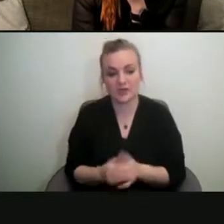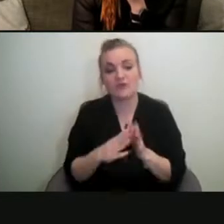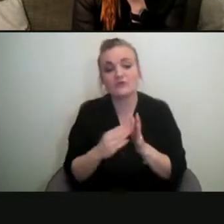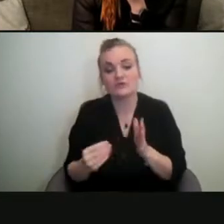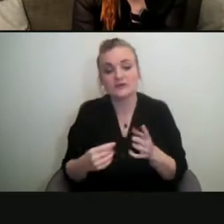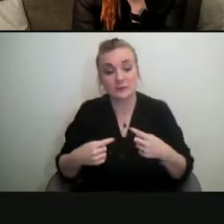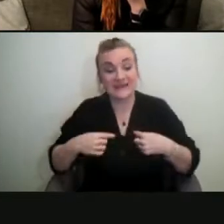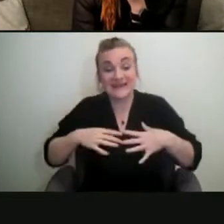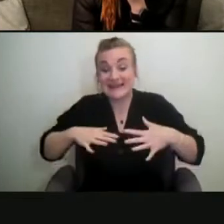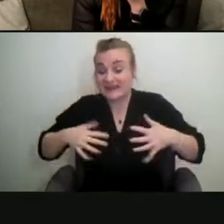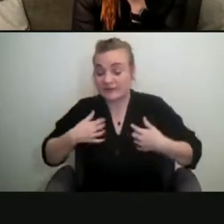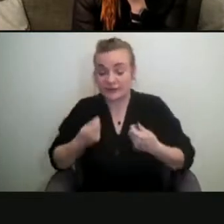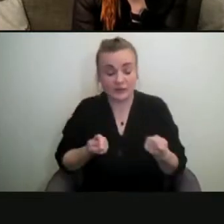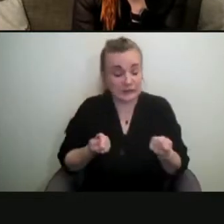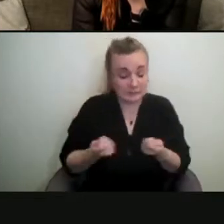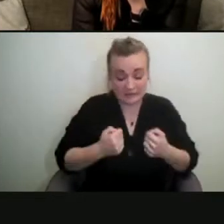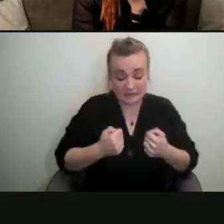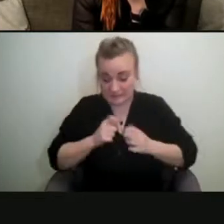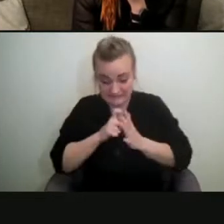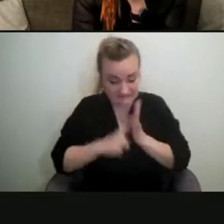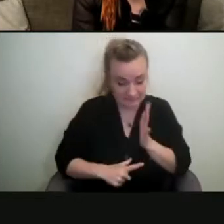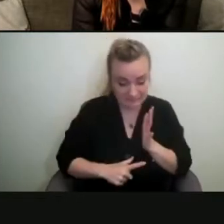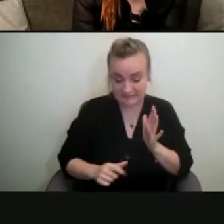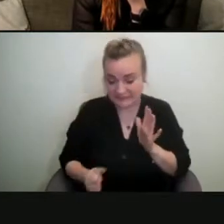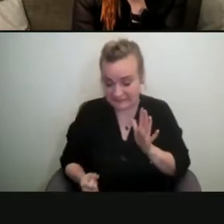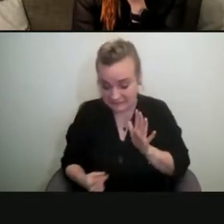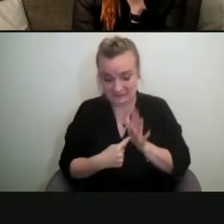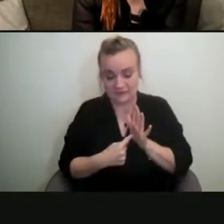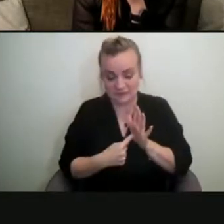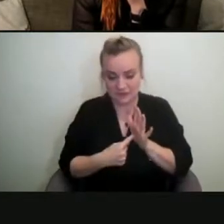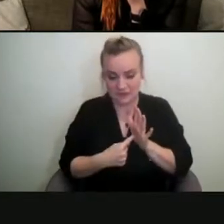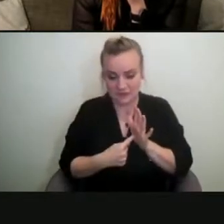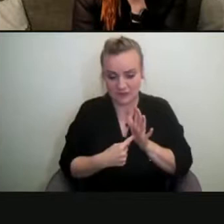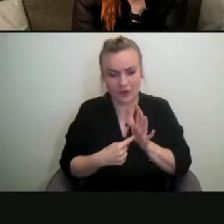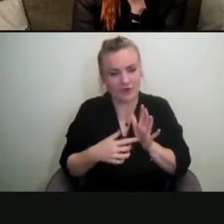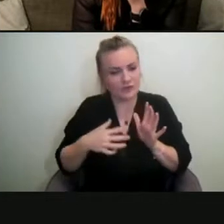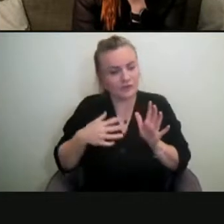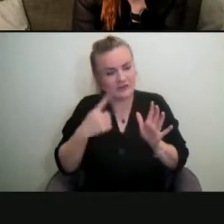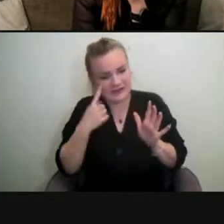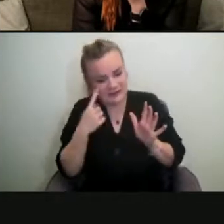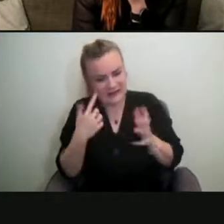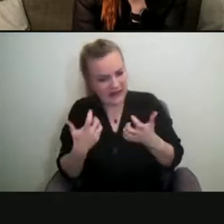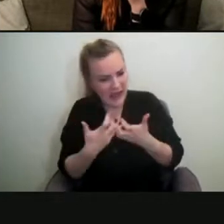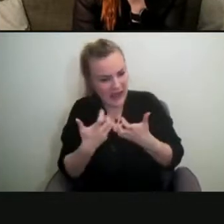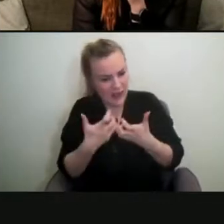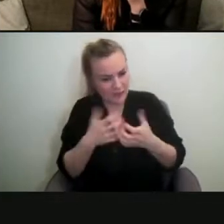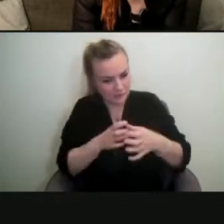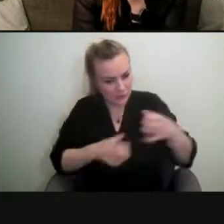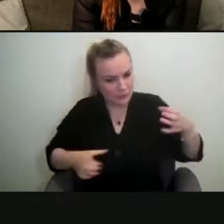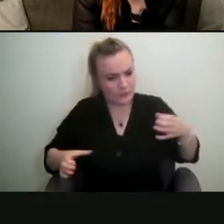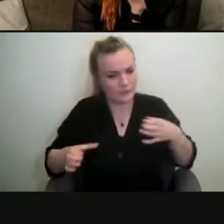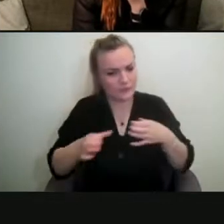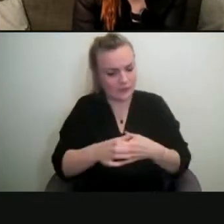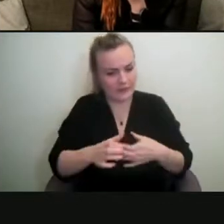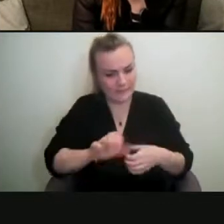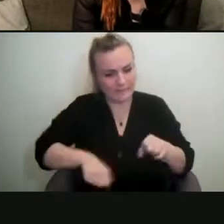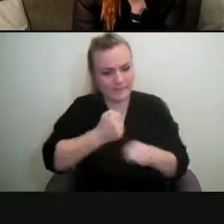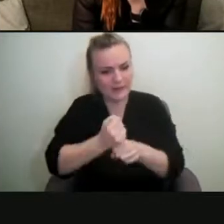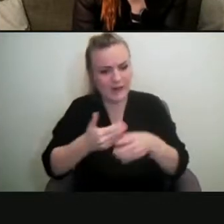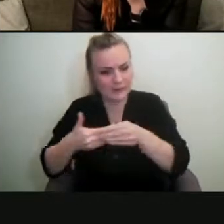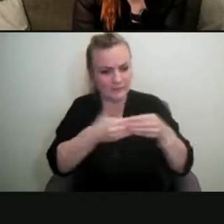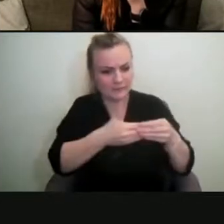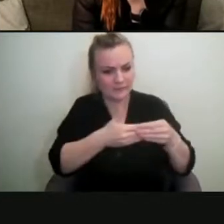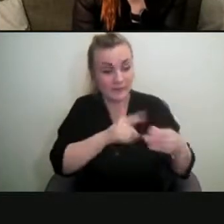severe disability. So we need to rethink what leadership is, as many of us actually exert influence but have no actual